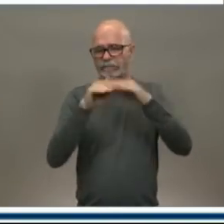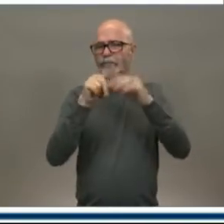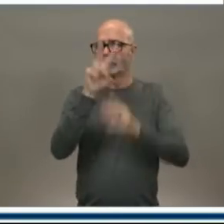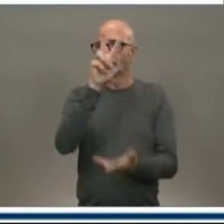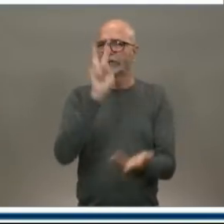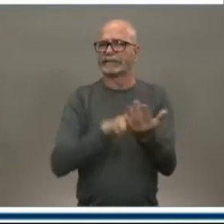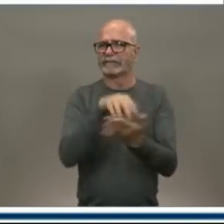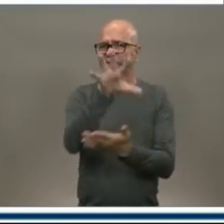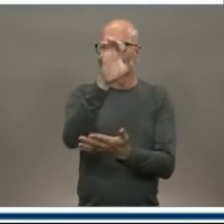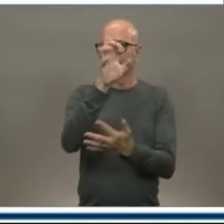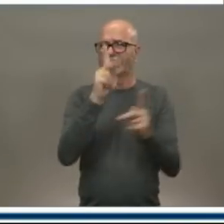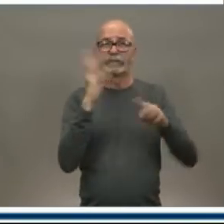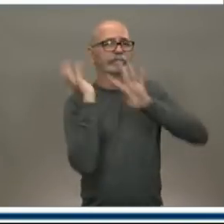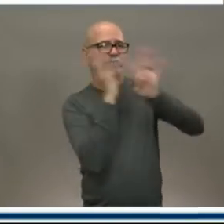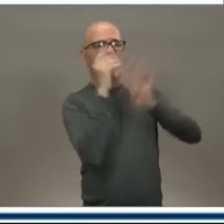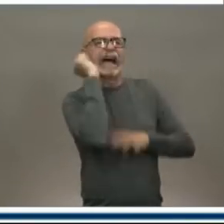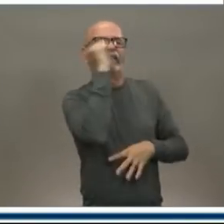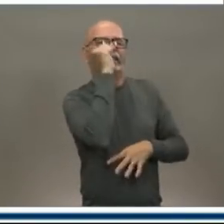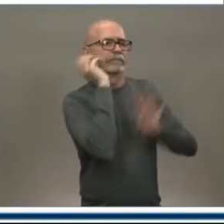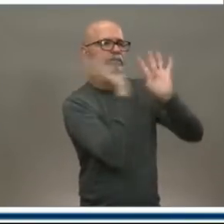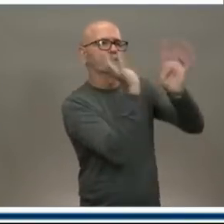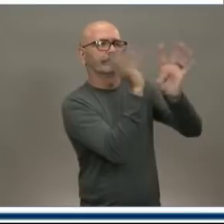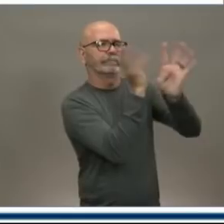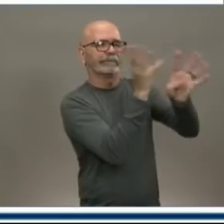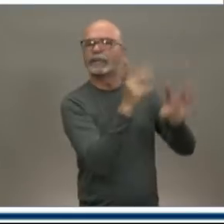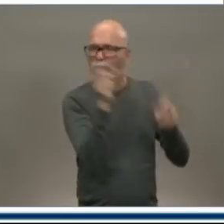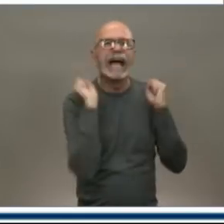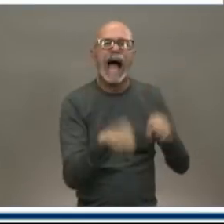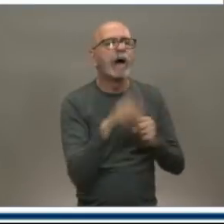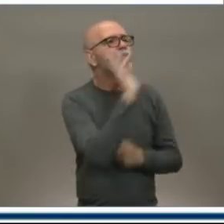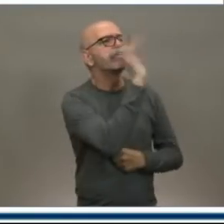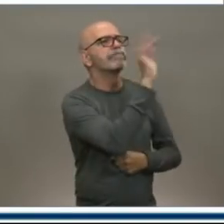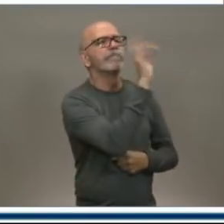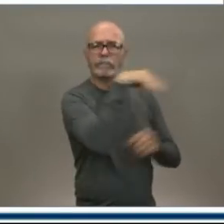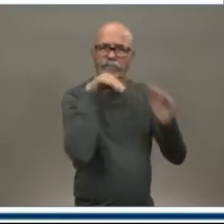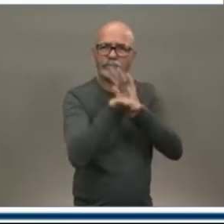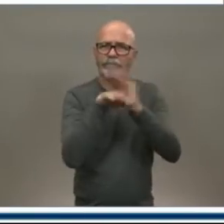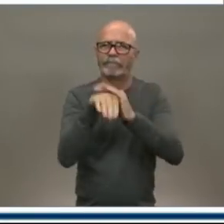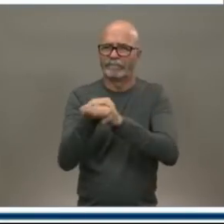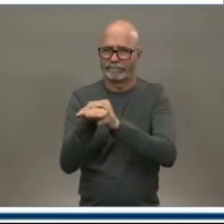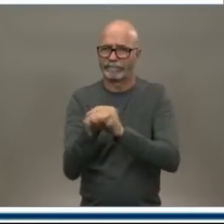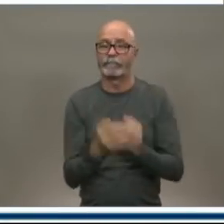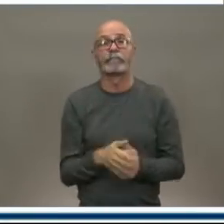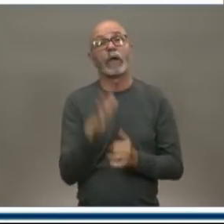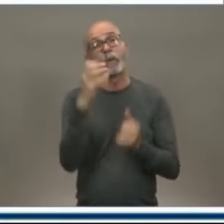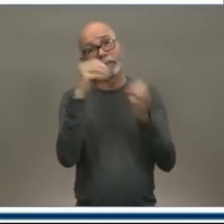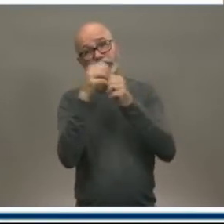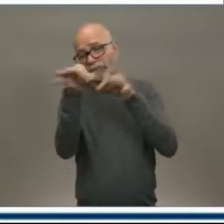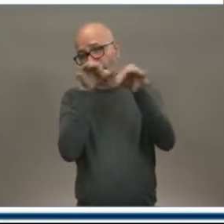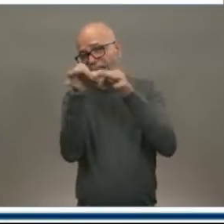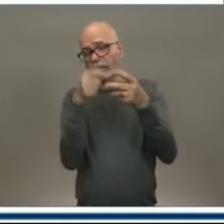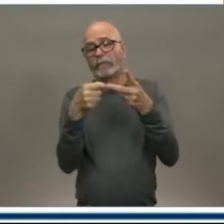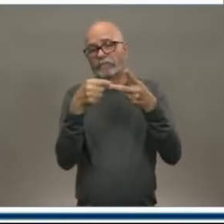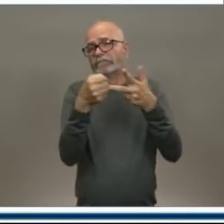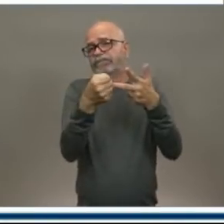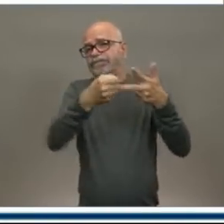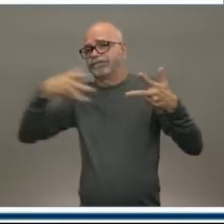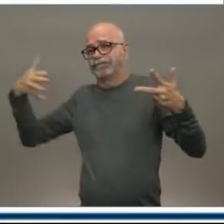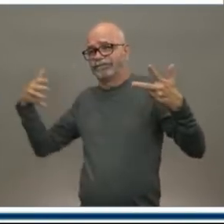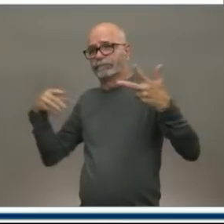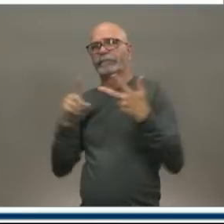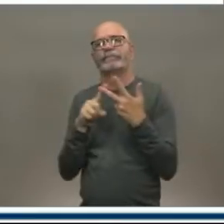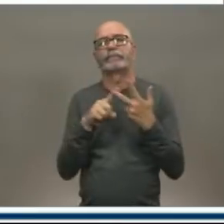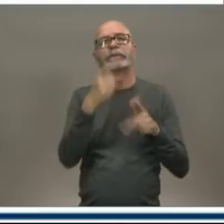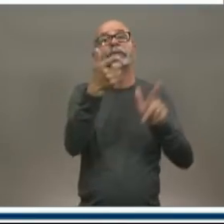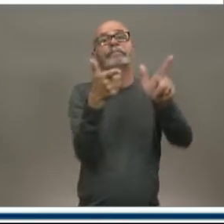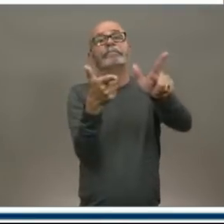per day. And while I'm talking on testing, let me just talk a little bit around the rapid tests, or the point-of-care tests, as